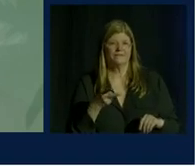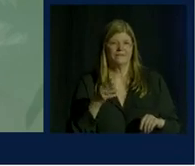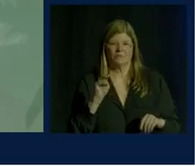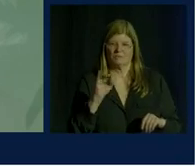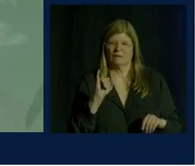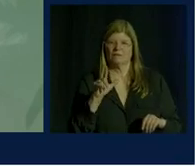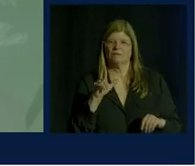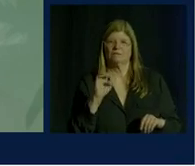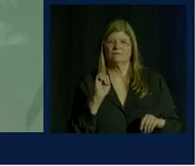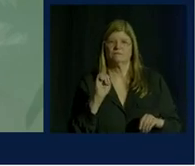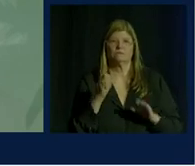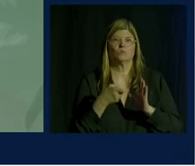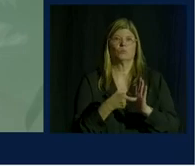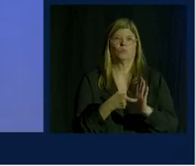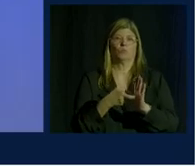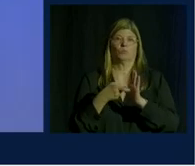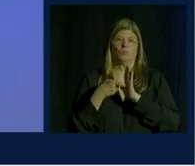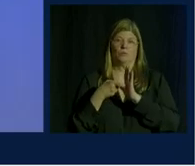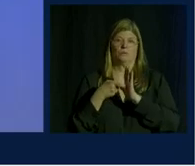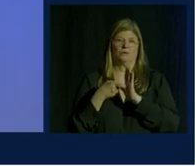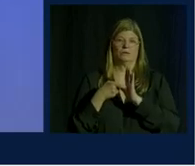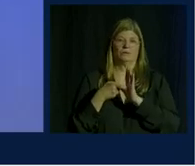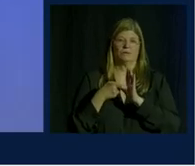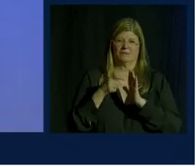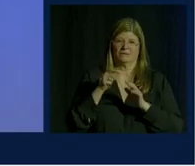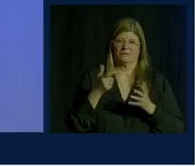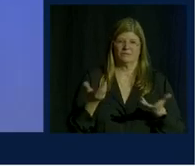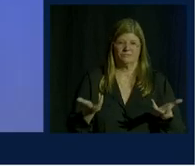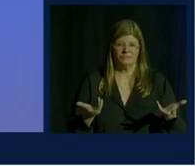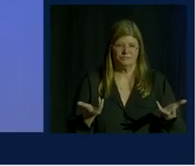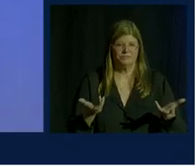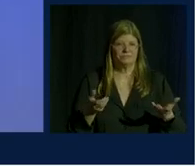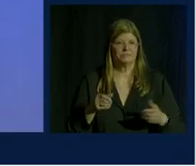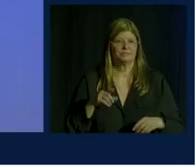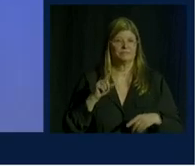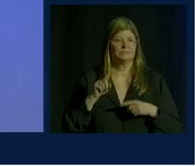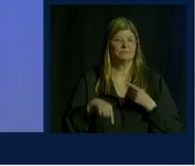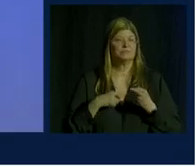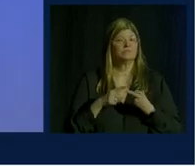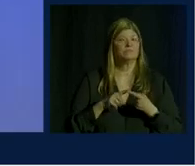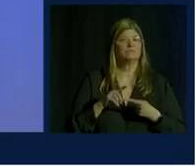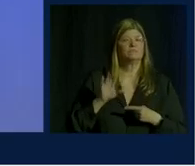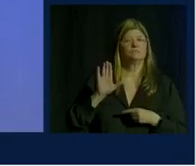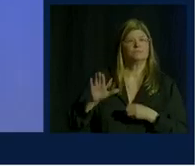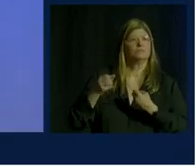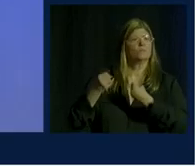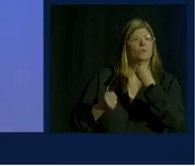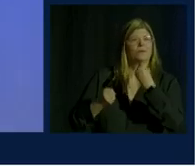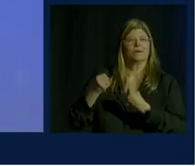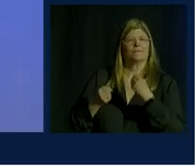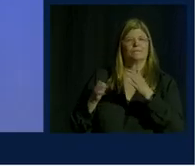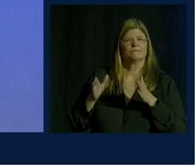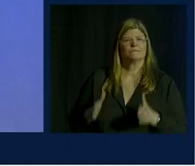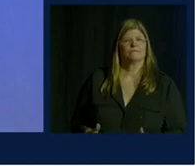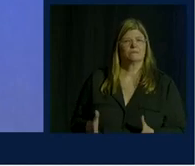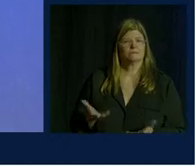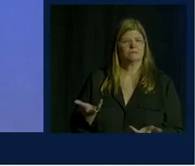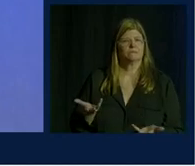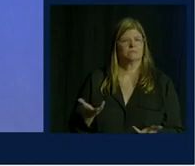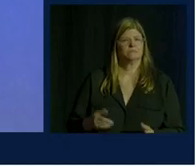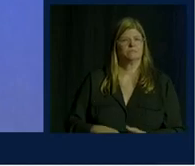to. And what about your drivers and folks that you employ? It's not similar